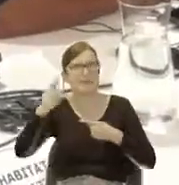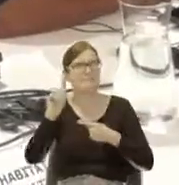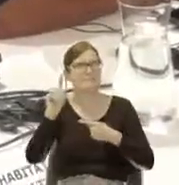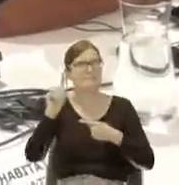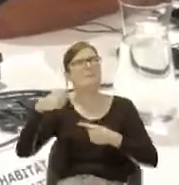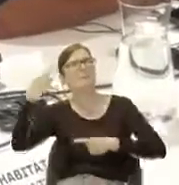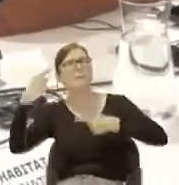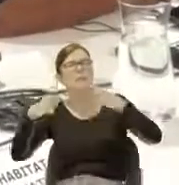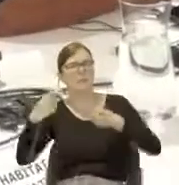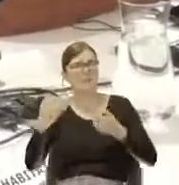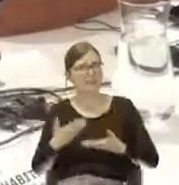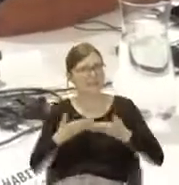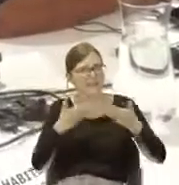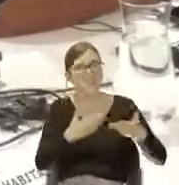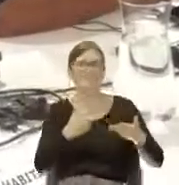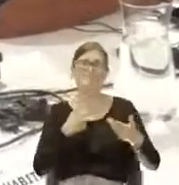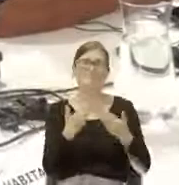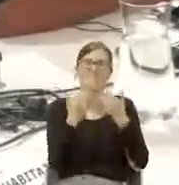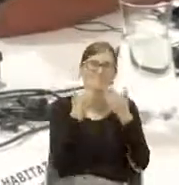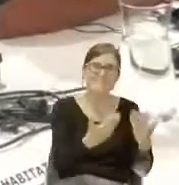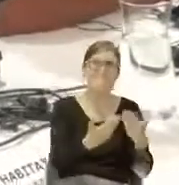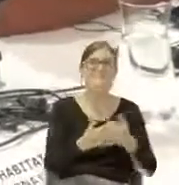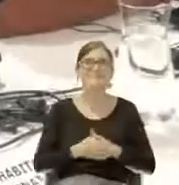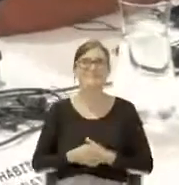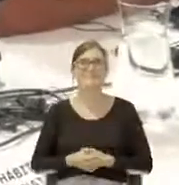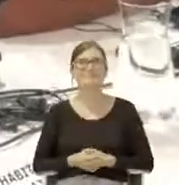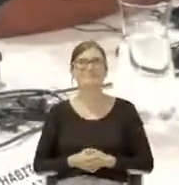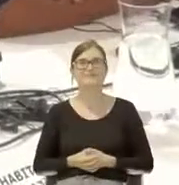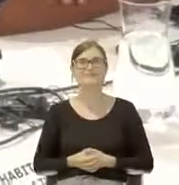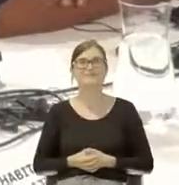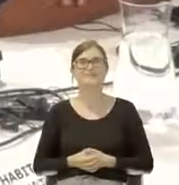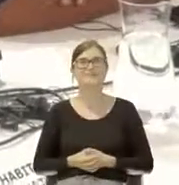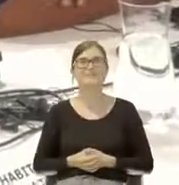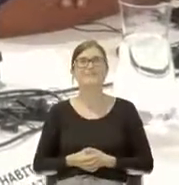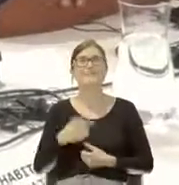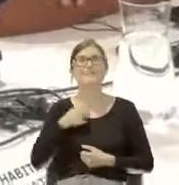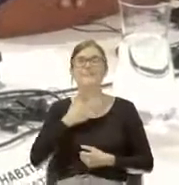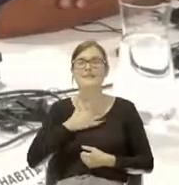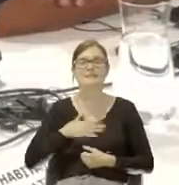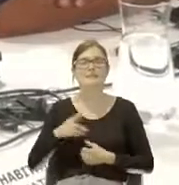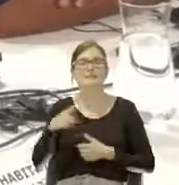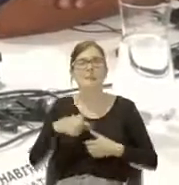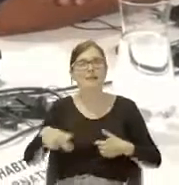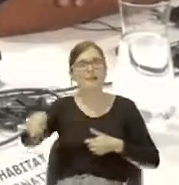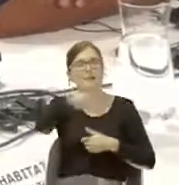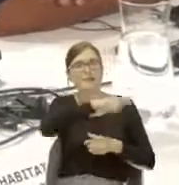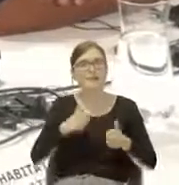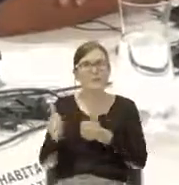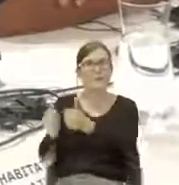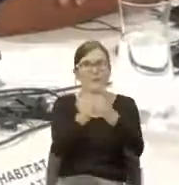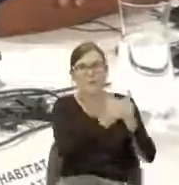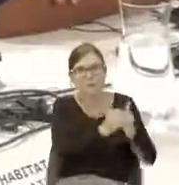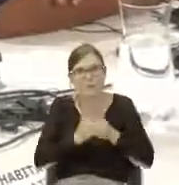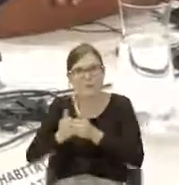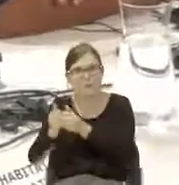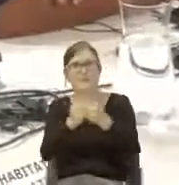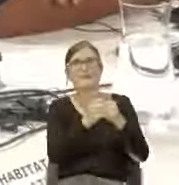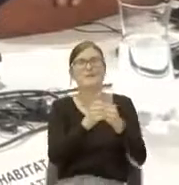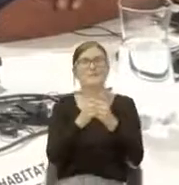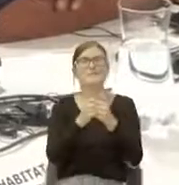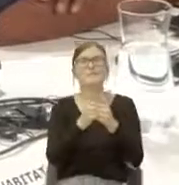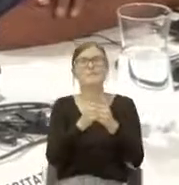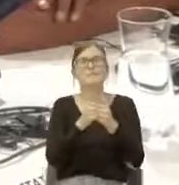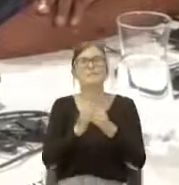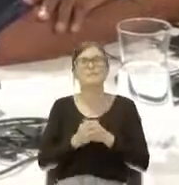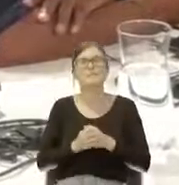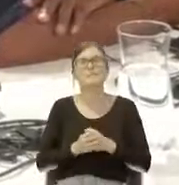to just to remind ourselves of how much we have achieved in a very short period of time and in a recent period